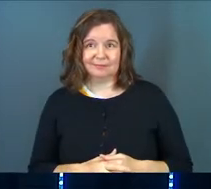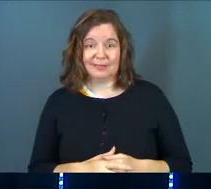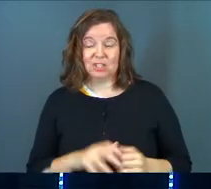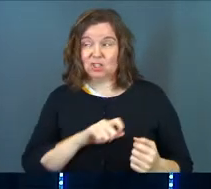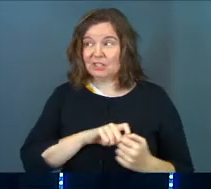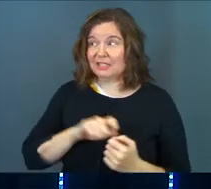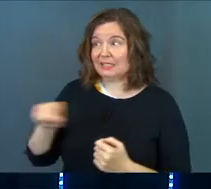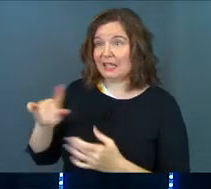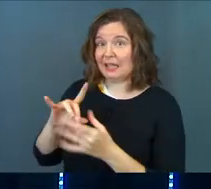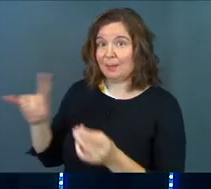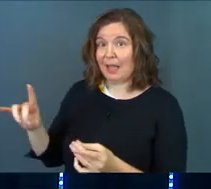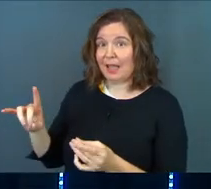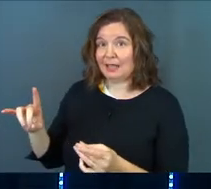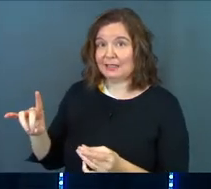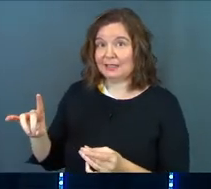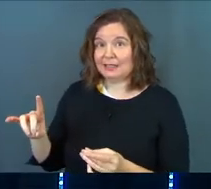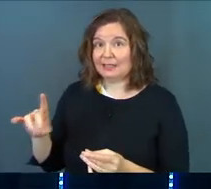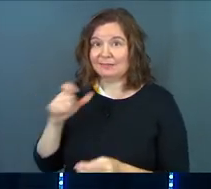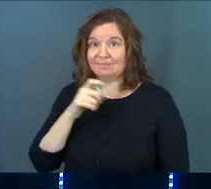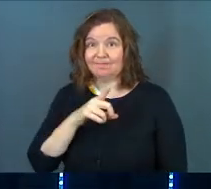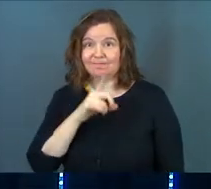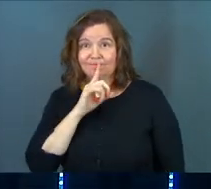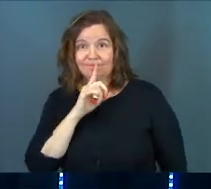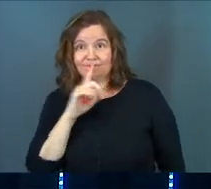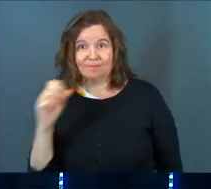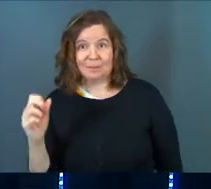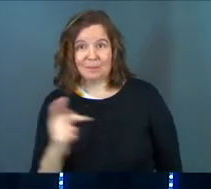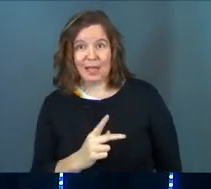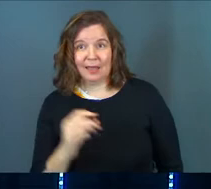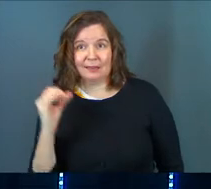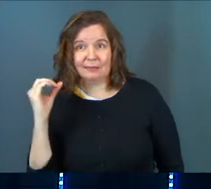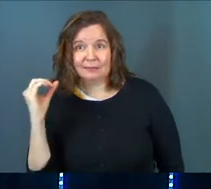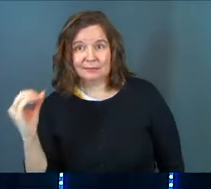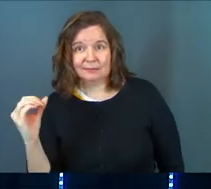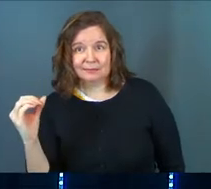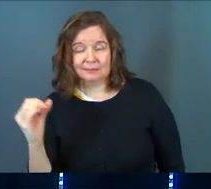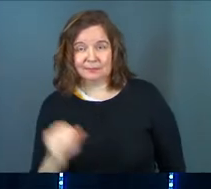She sends the message. He sends the empty-handed messenger back to her.